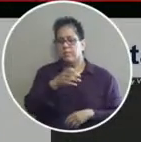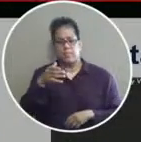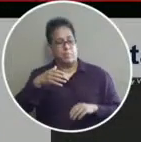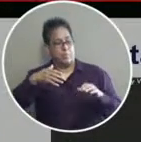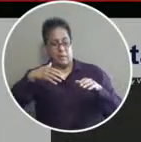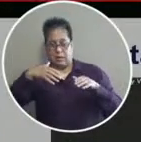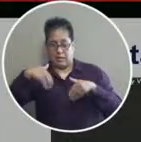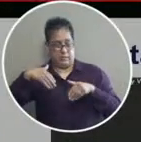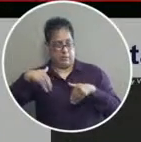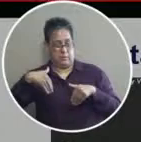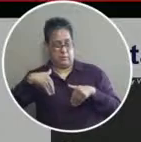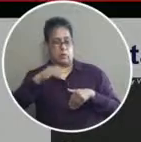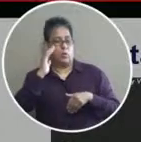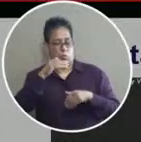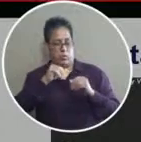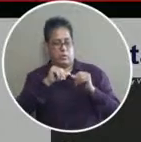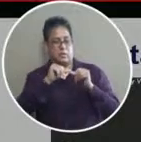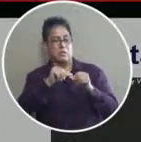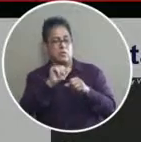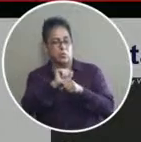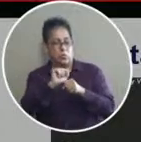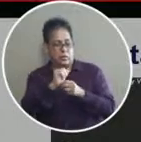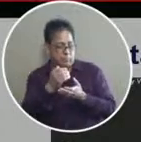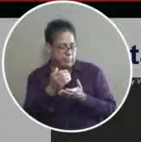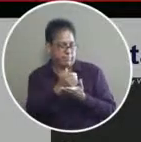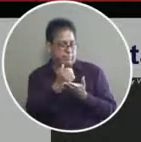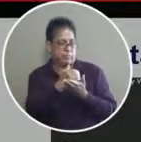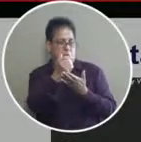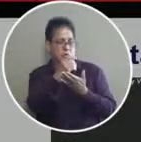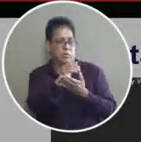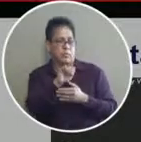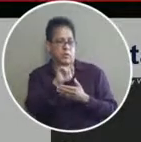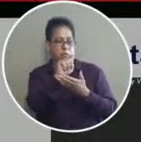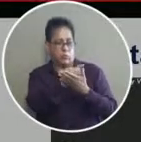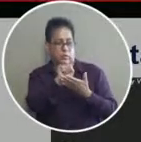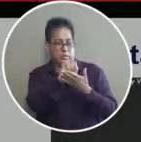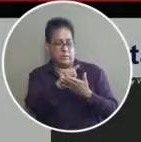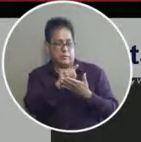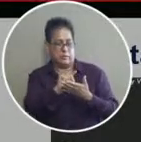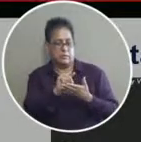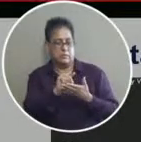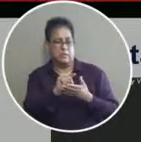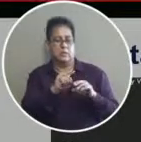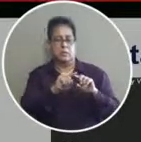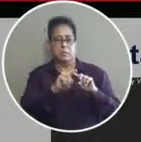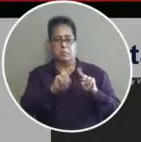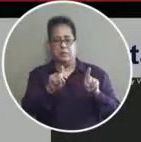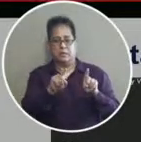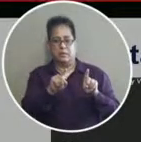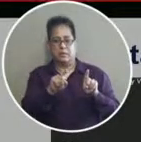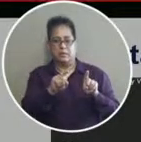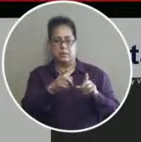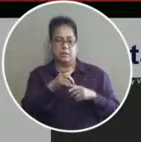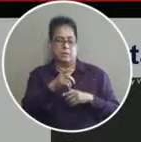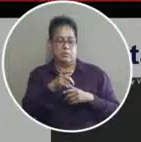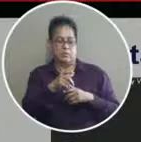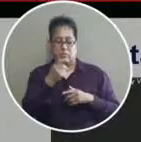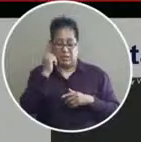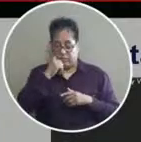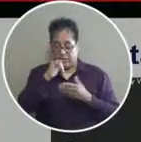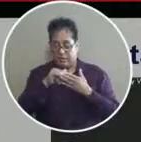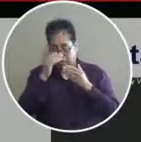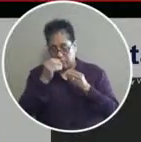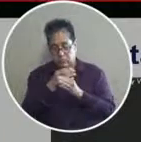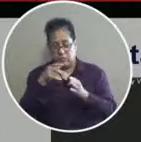yet. We will continue working on gathering by weeks. Okay. So, but every day that you get information from